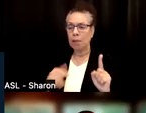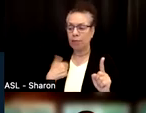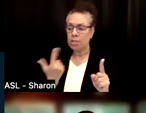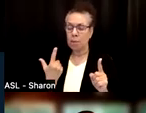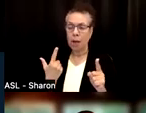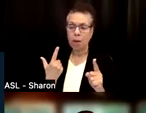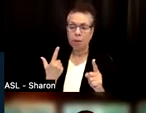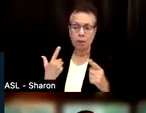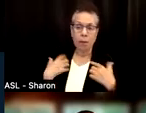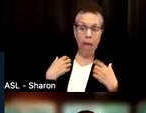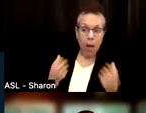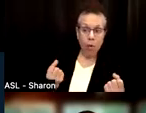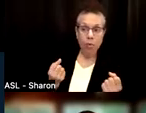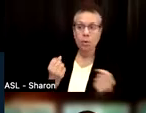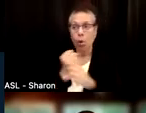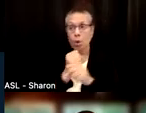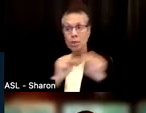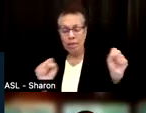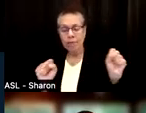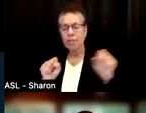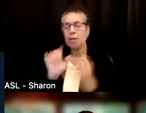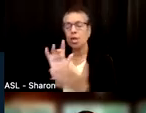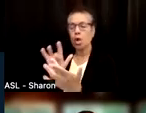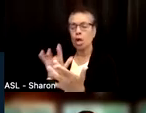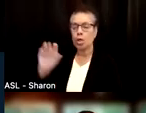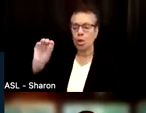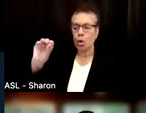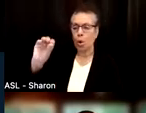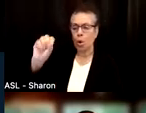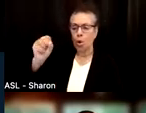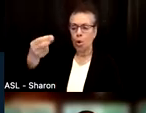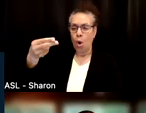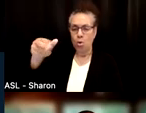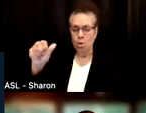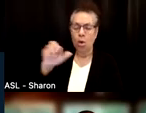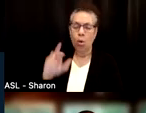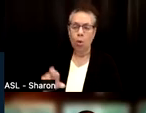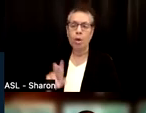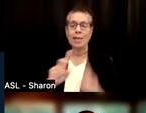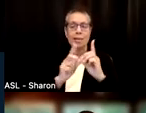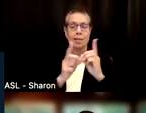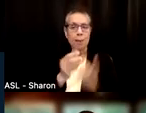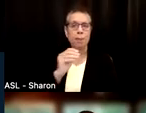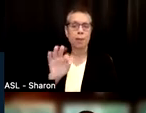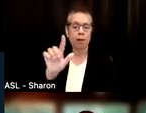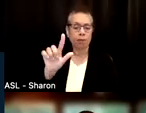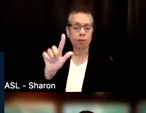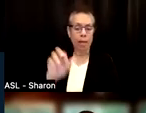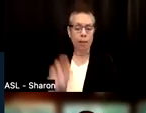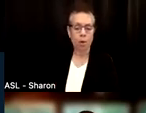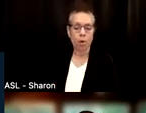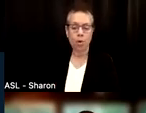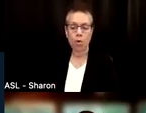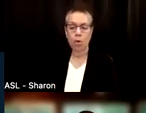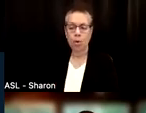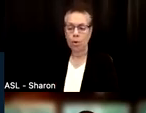wages, I would encourage you to contact OSHA or the Wage and Hour Division at the Department of Labor. And actually, it's actually